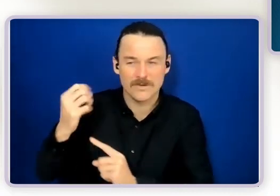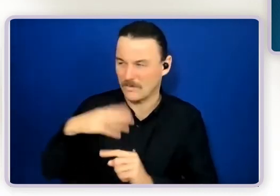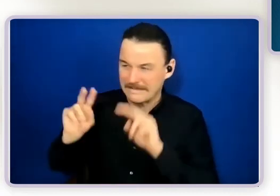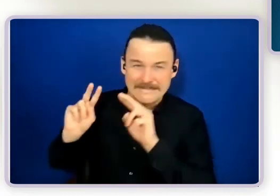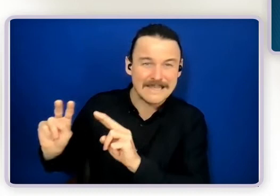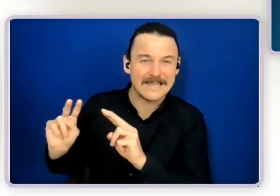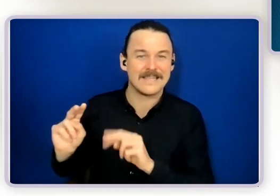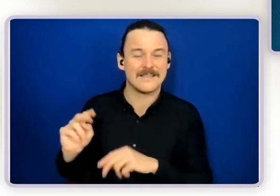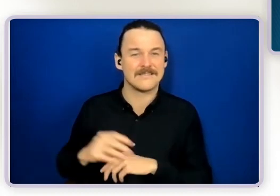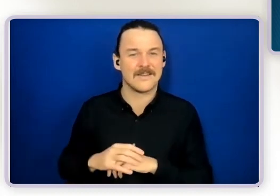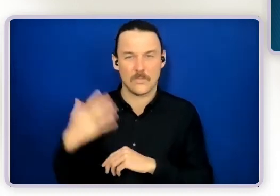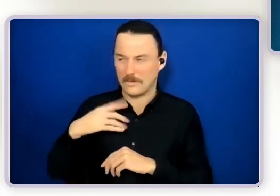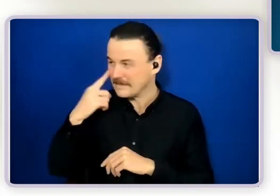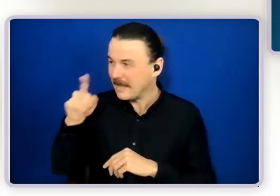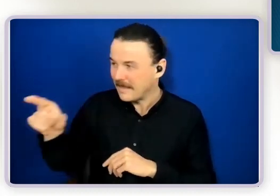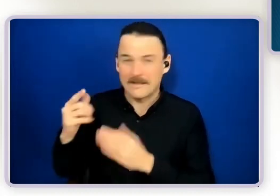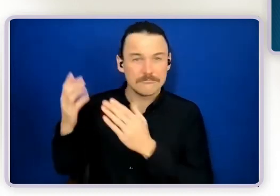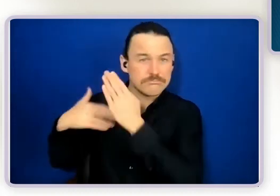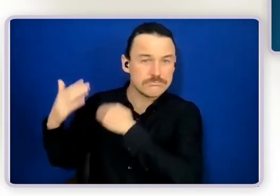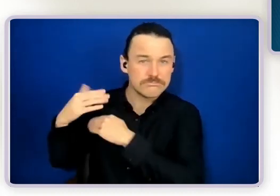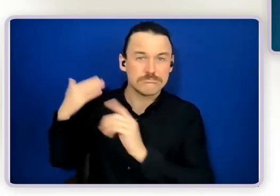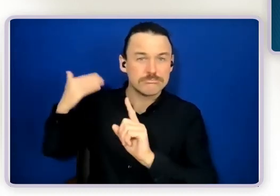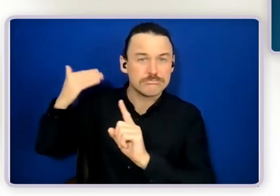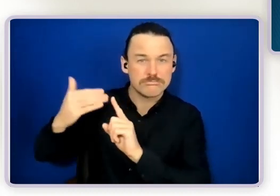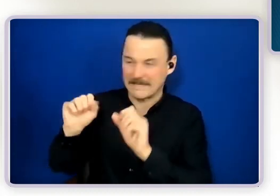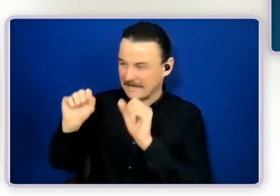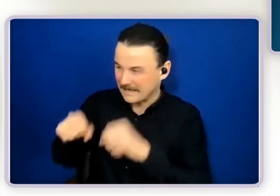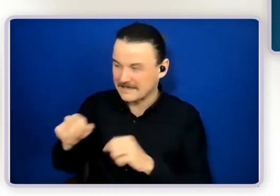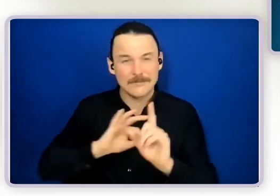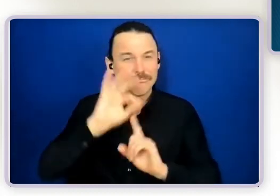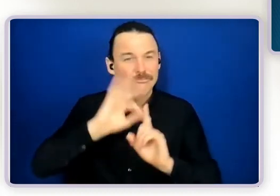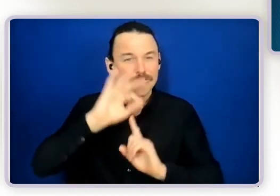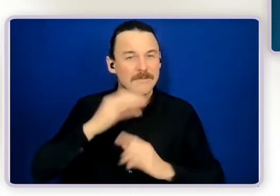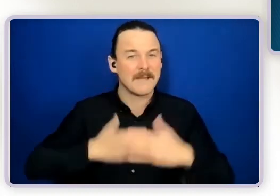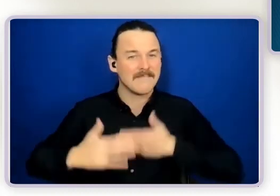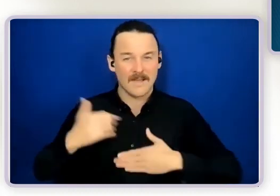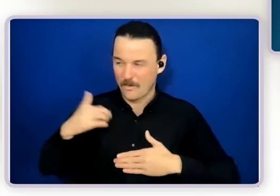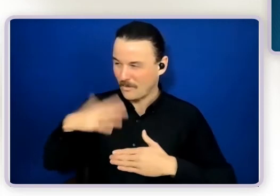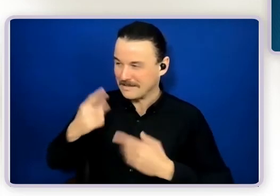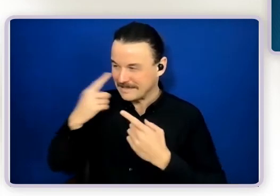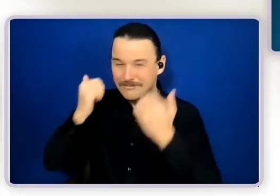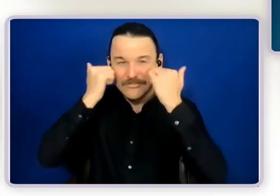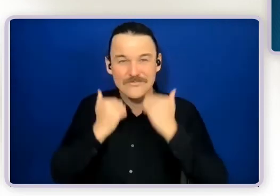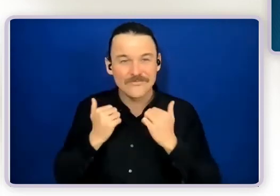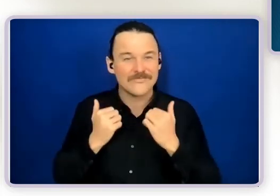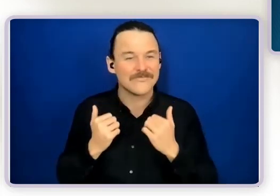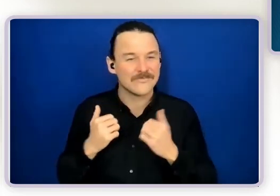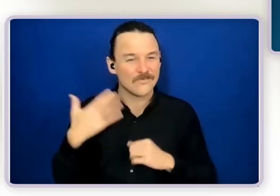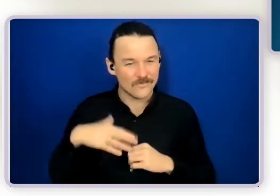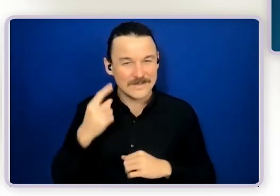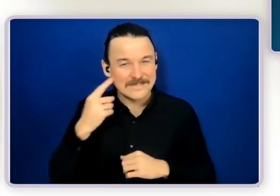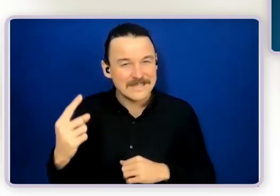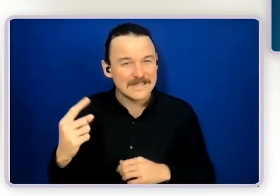actually effectively mitigating those behaviours. And it wouldn't be me. It wouldn't be me